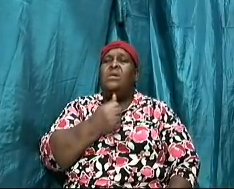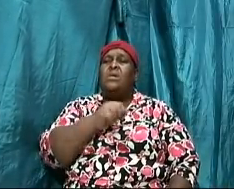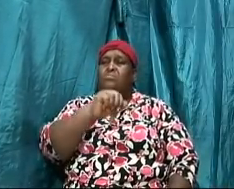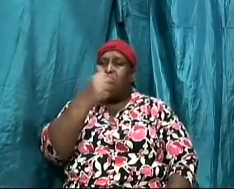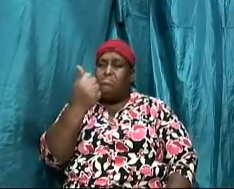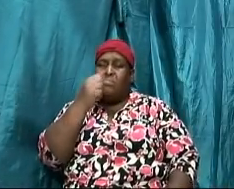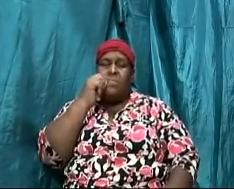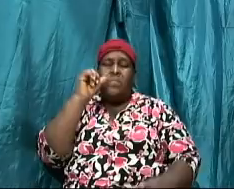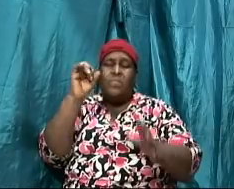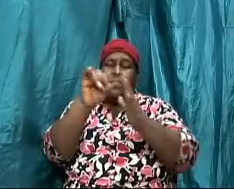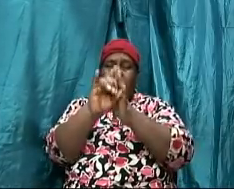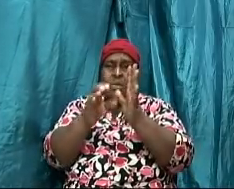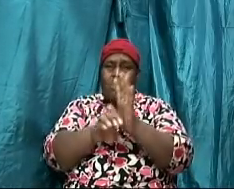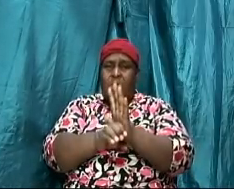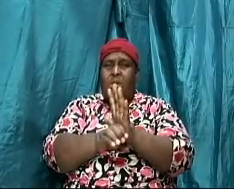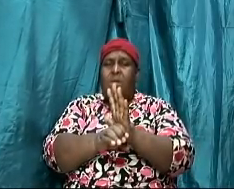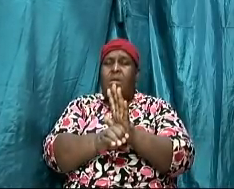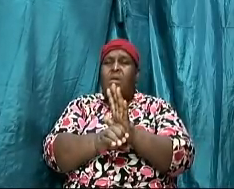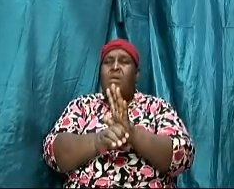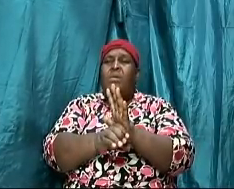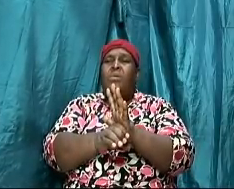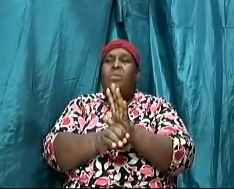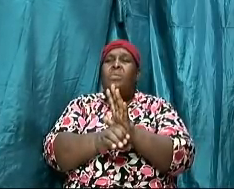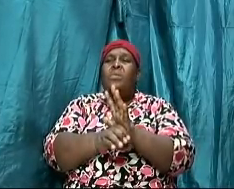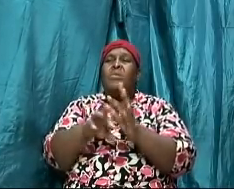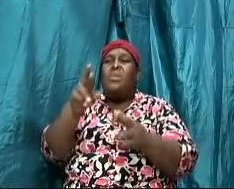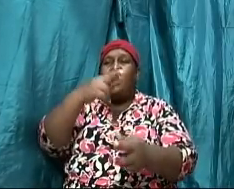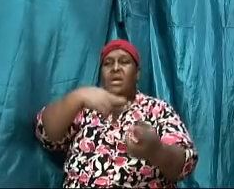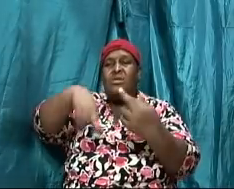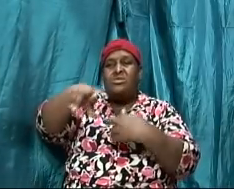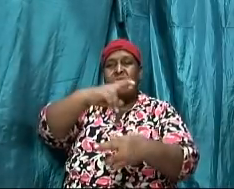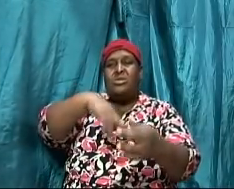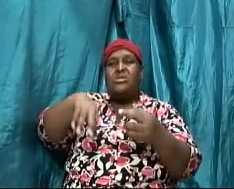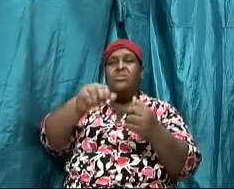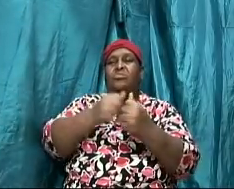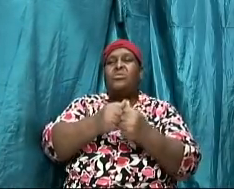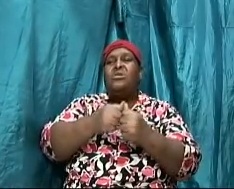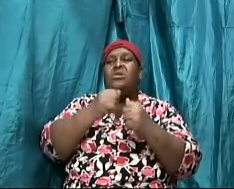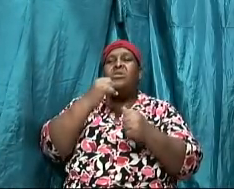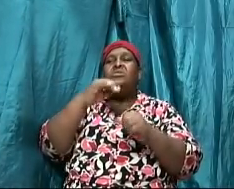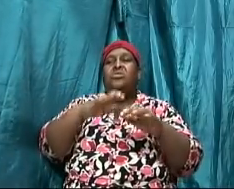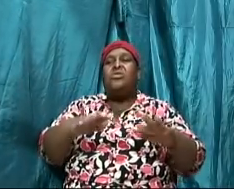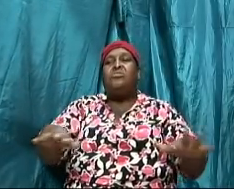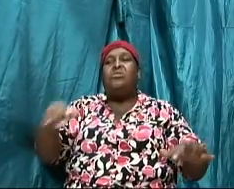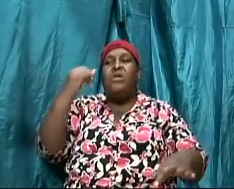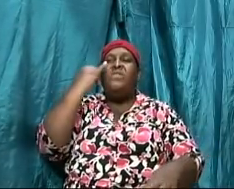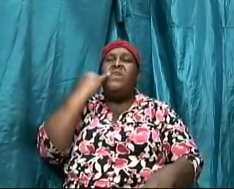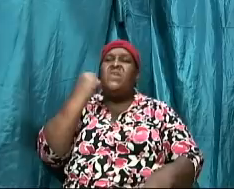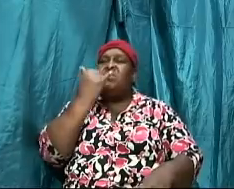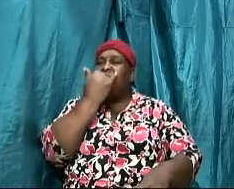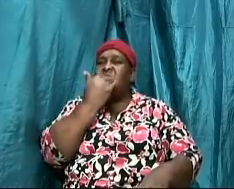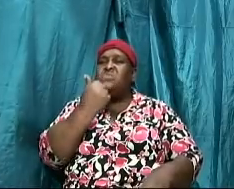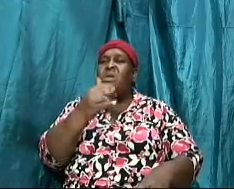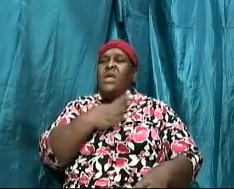covenant relationship with the children of Israel and with God. And this is important, because when God